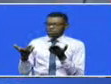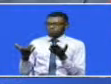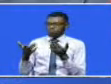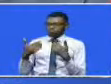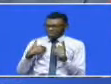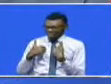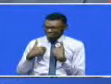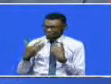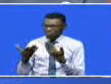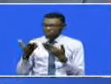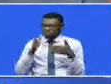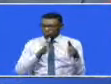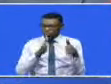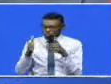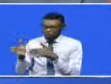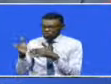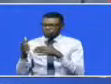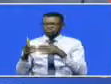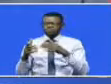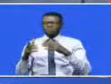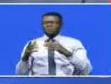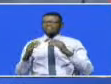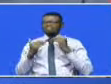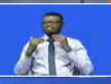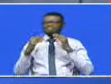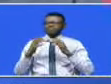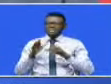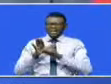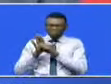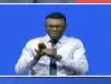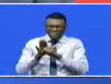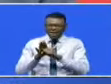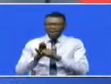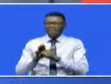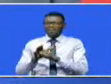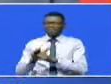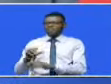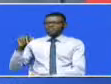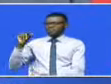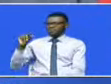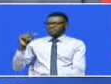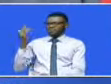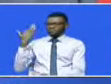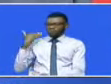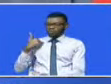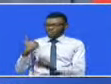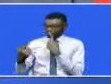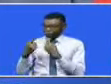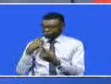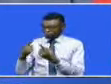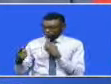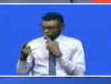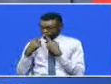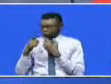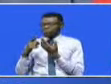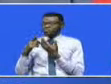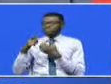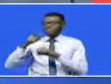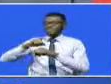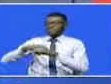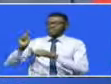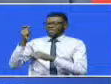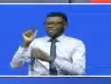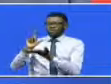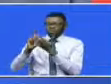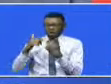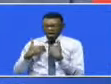latitude so that the pressure is less. And I speak because I renegotiated Kenya's debt when I was Minister for Finance. I